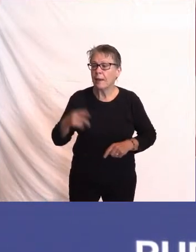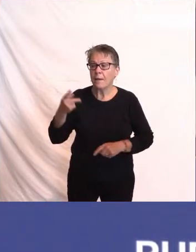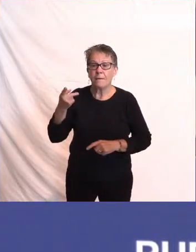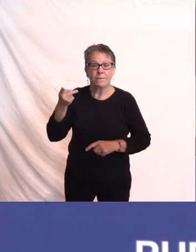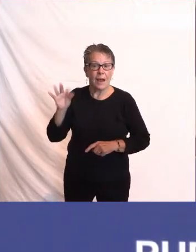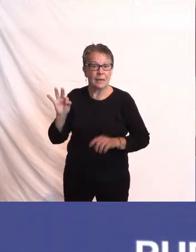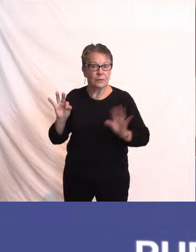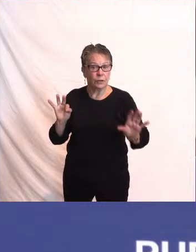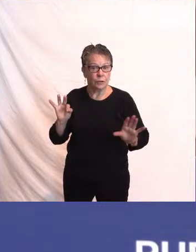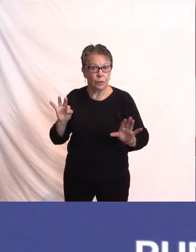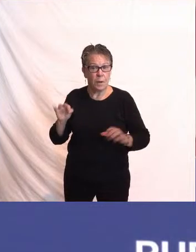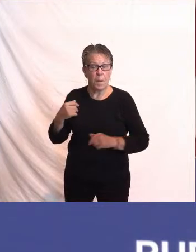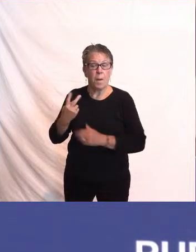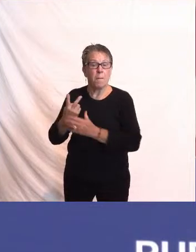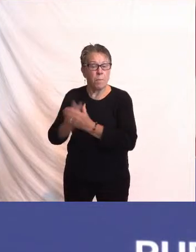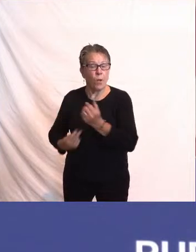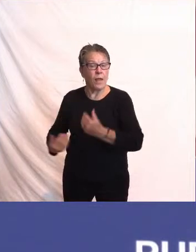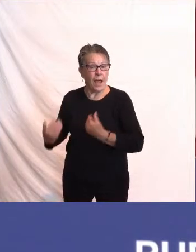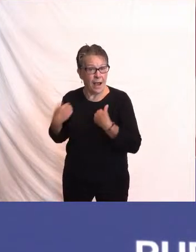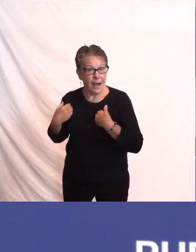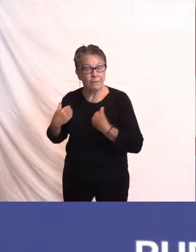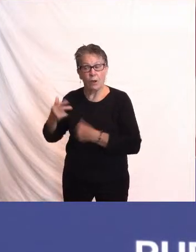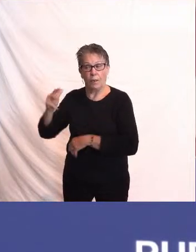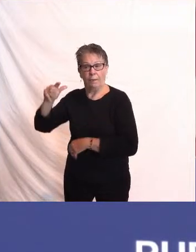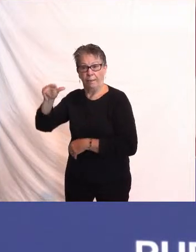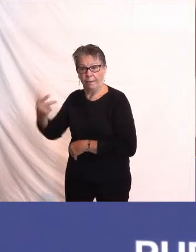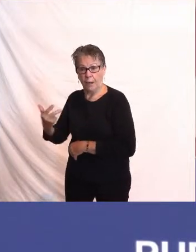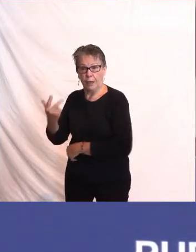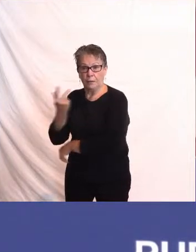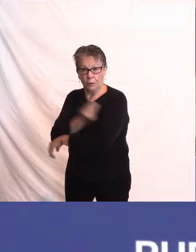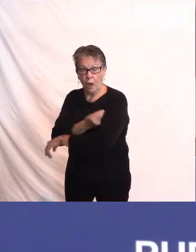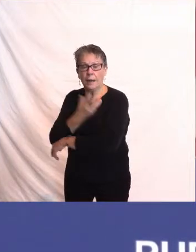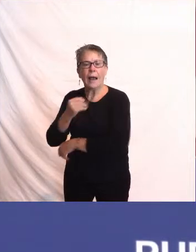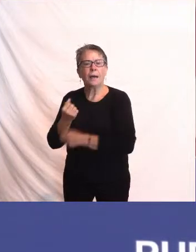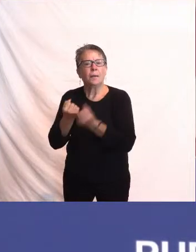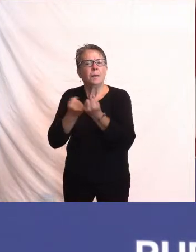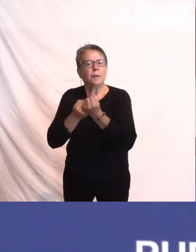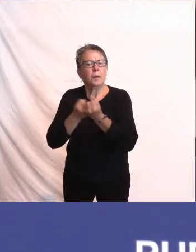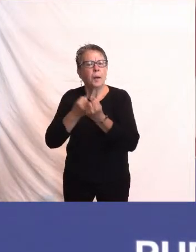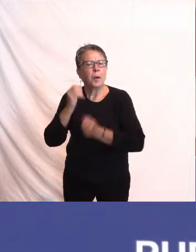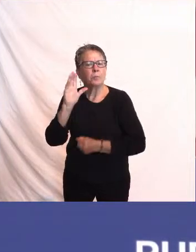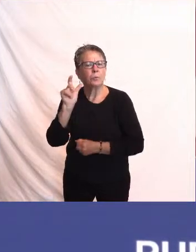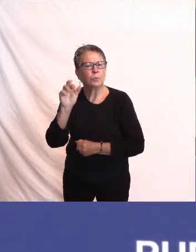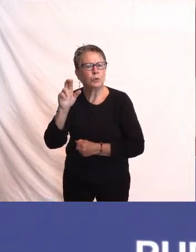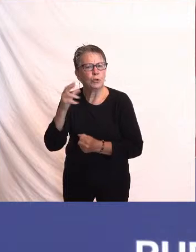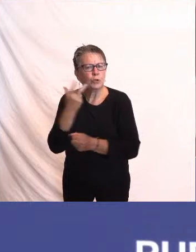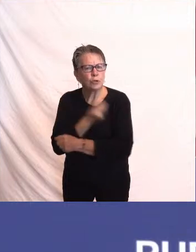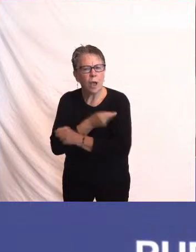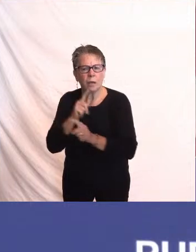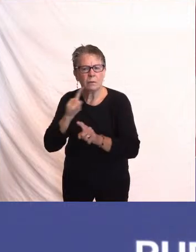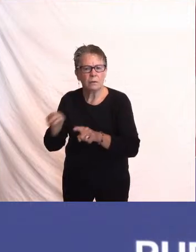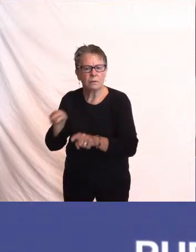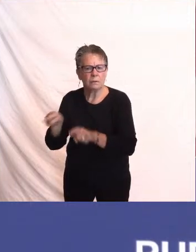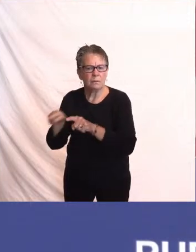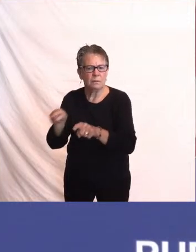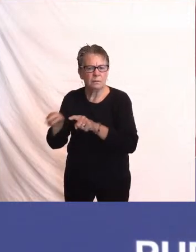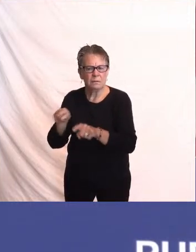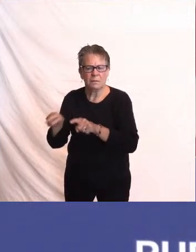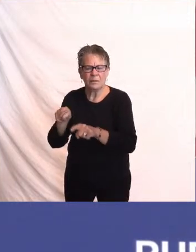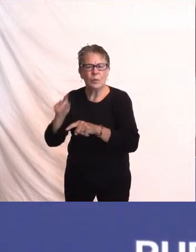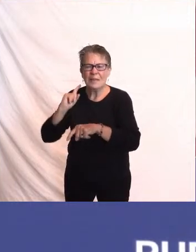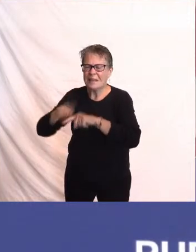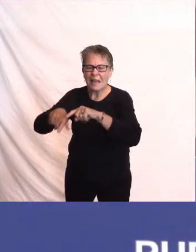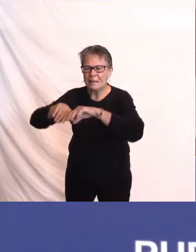127,188. We're not able to separate out whether it's a third dose or a booster, so that's that number includes